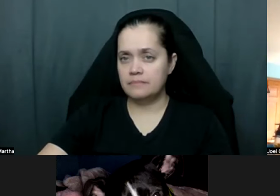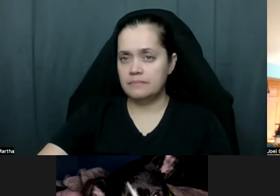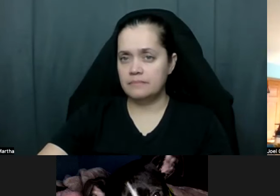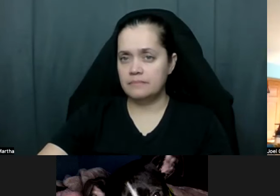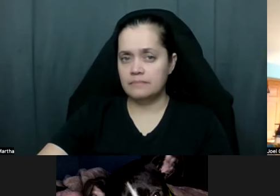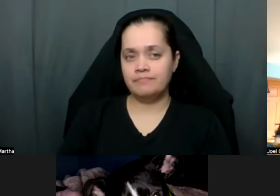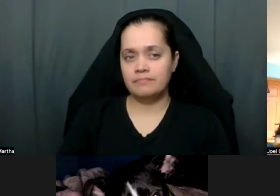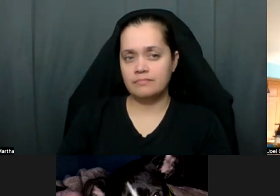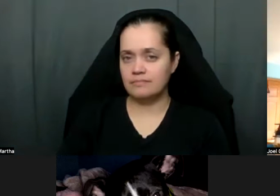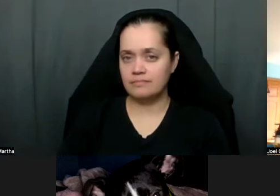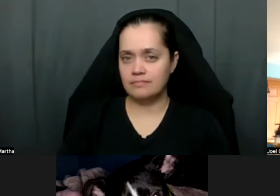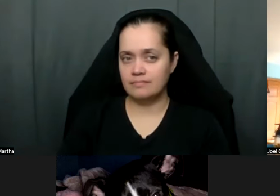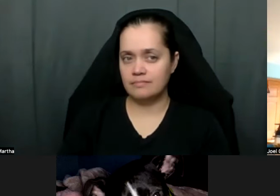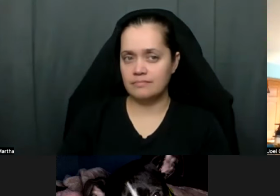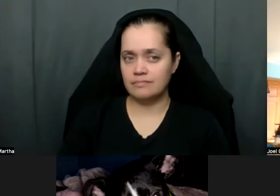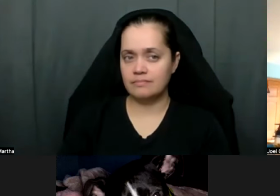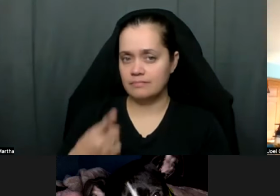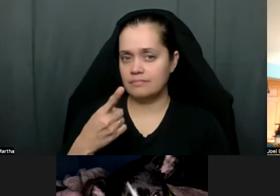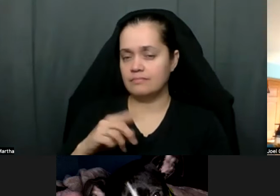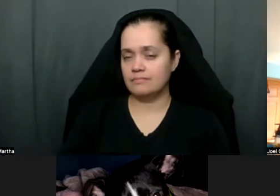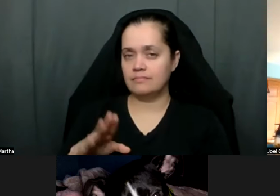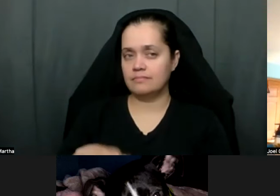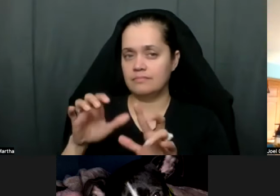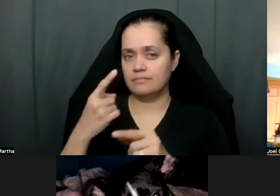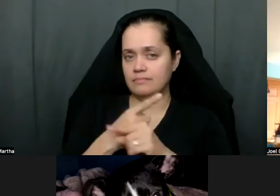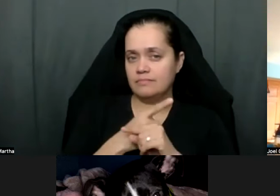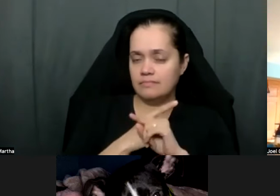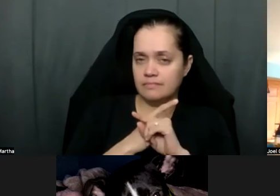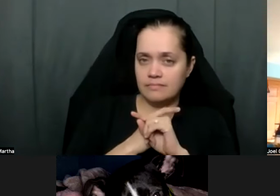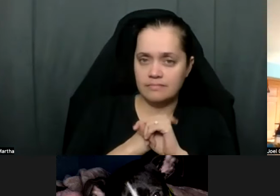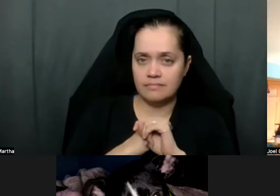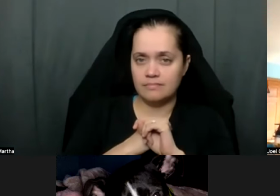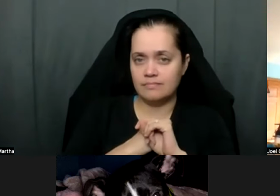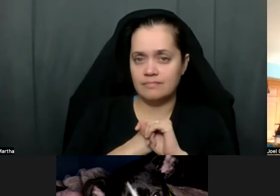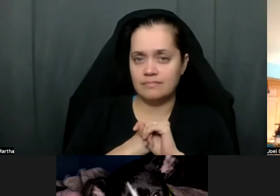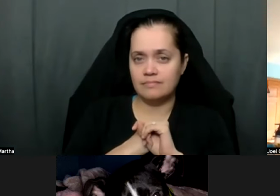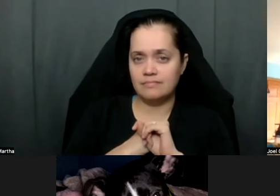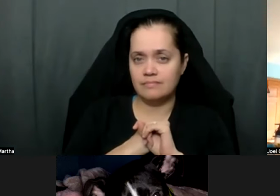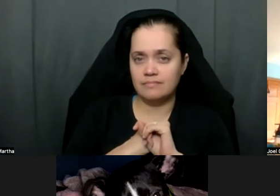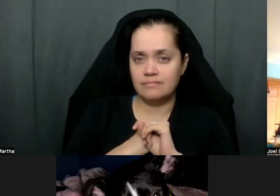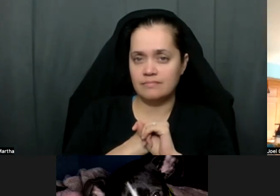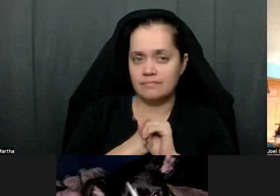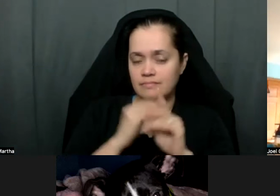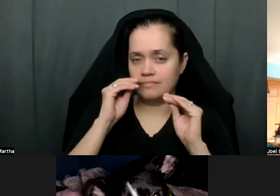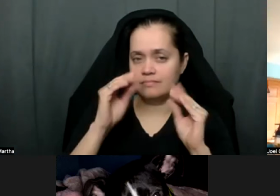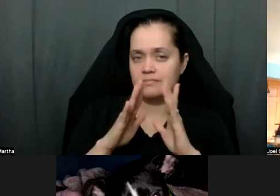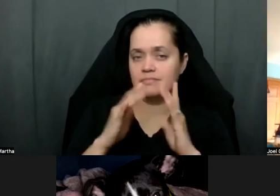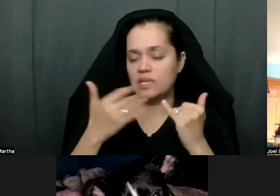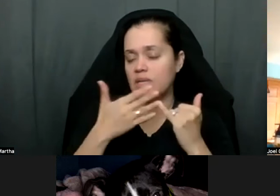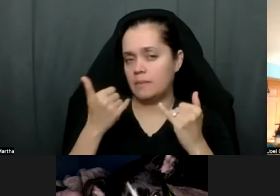All right, so let's see. Okay, so we do have a good amount of time. We've been working